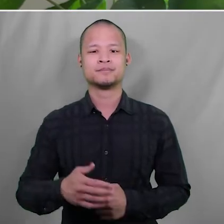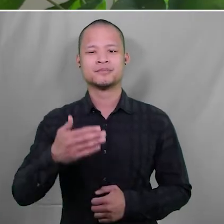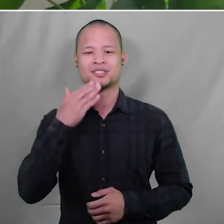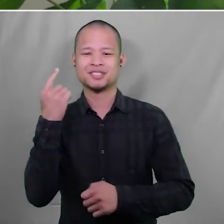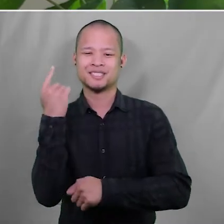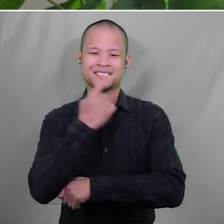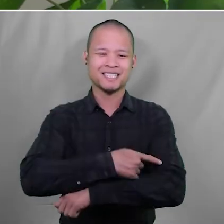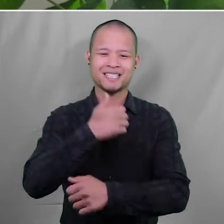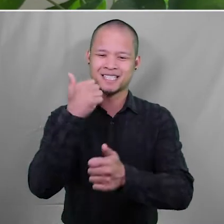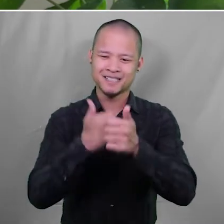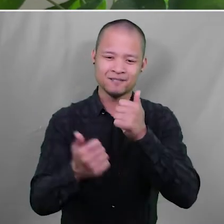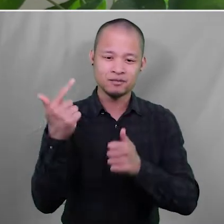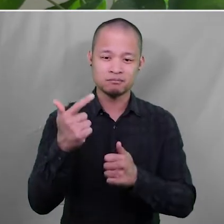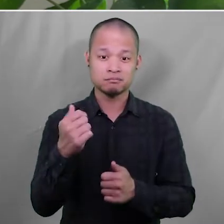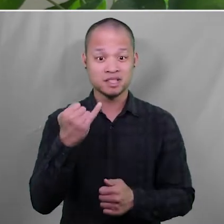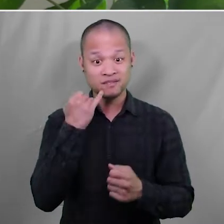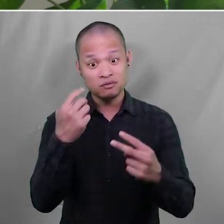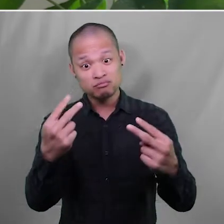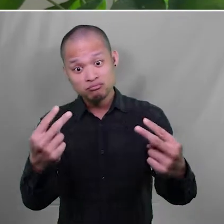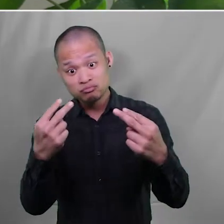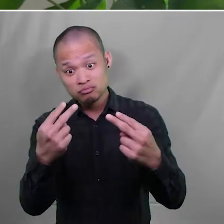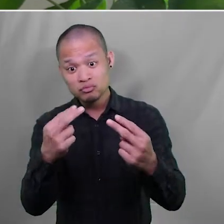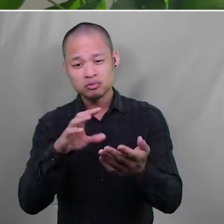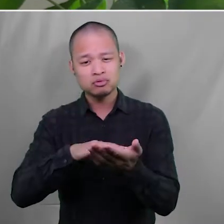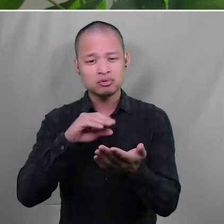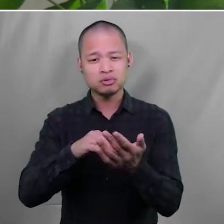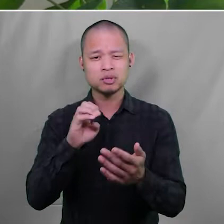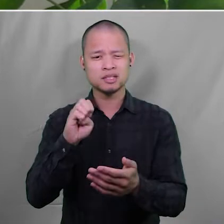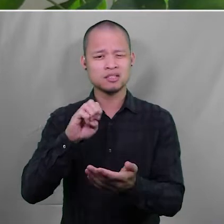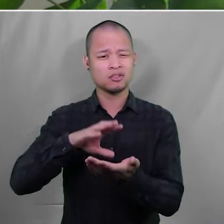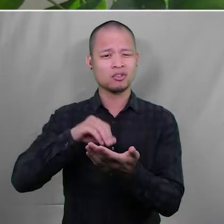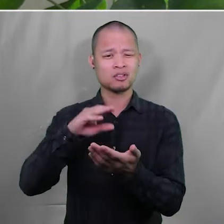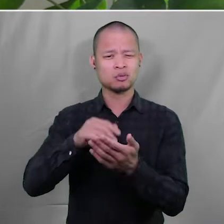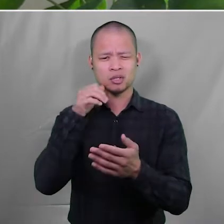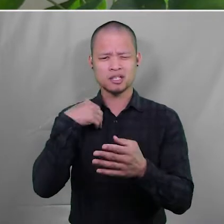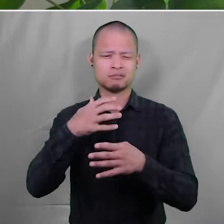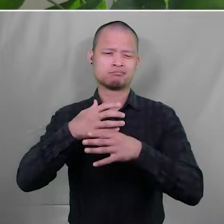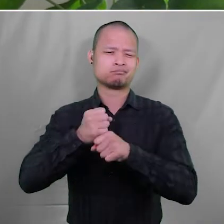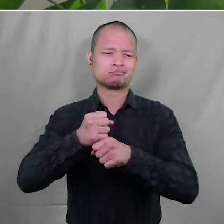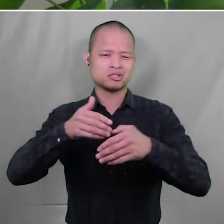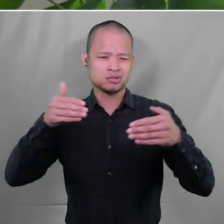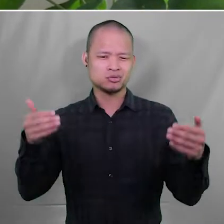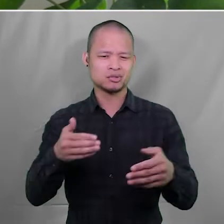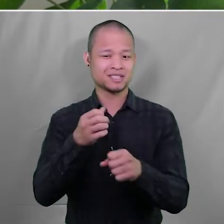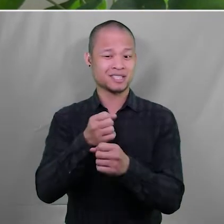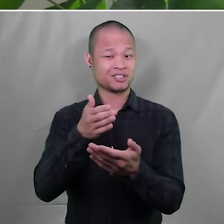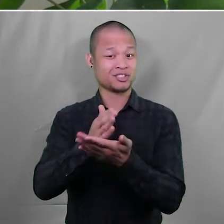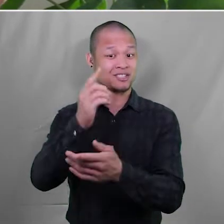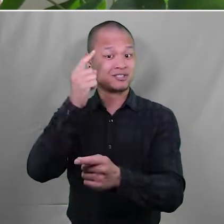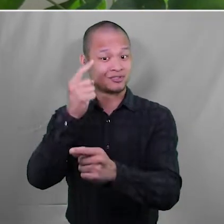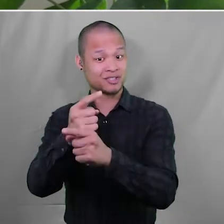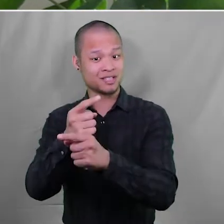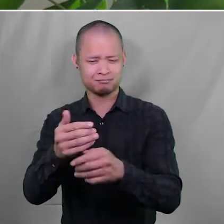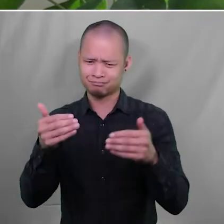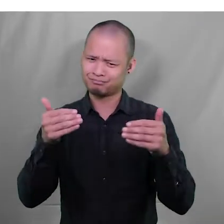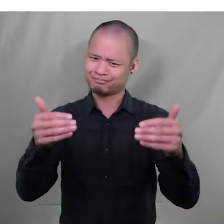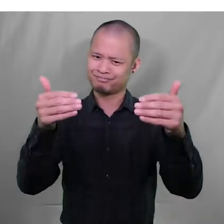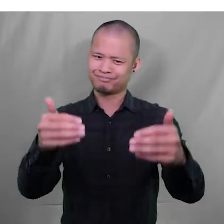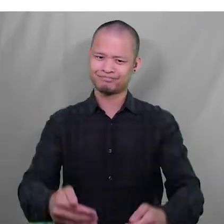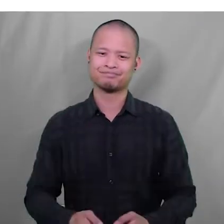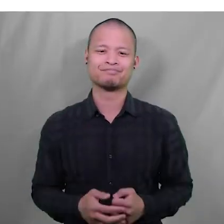Good day, everyone. If you're tuning into today's e-learning, we'll be covering a brief introduction to getting rights right. Let's get